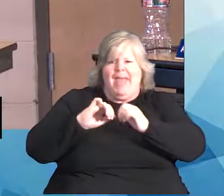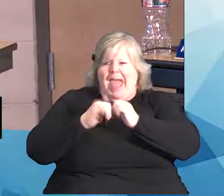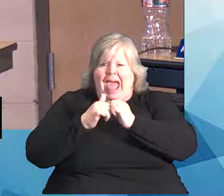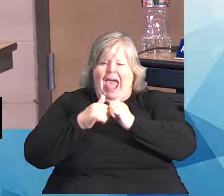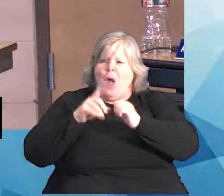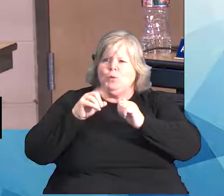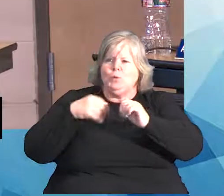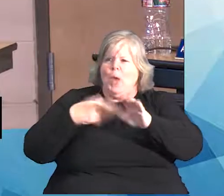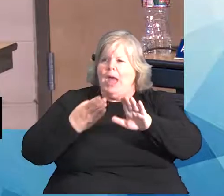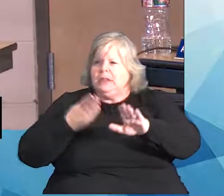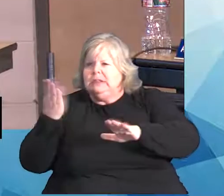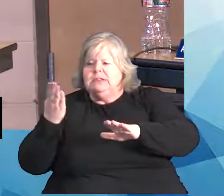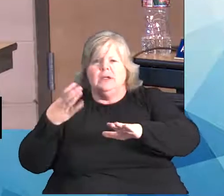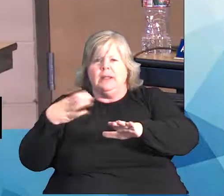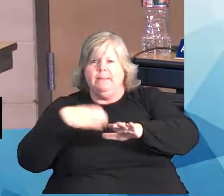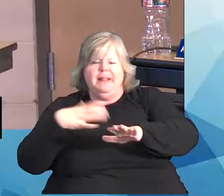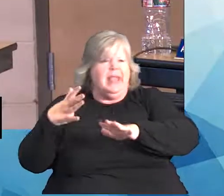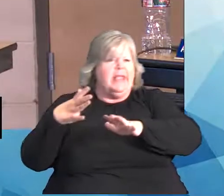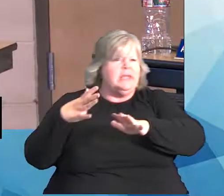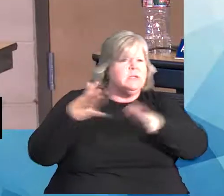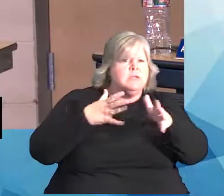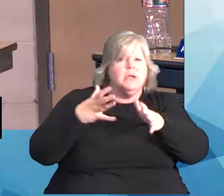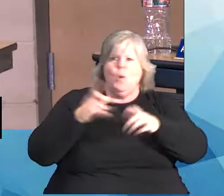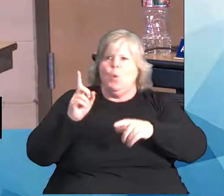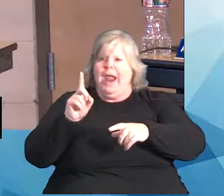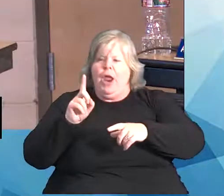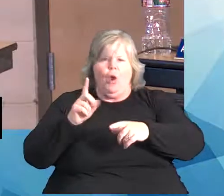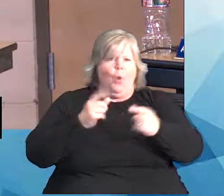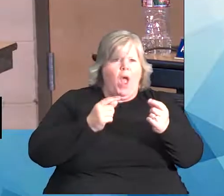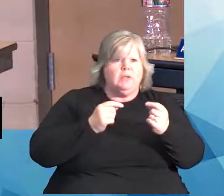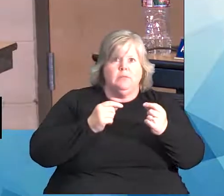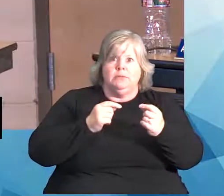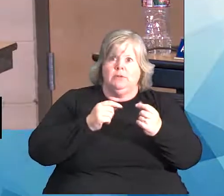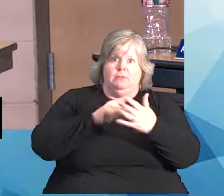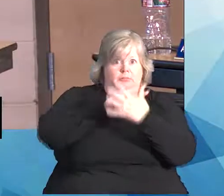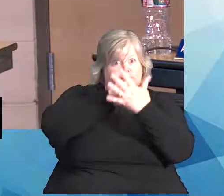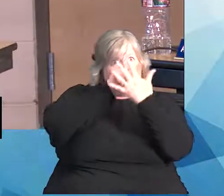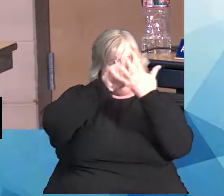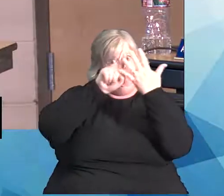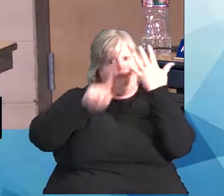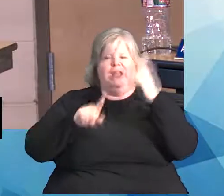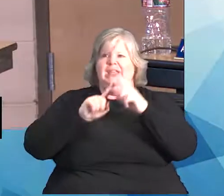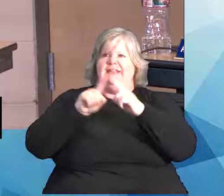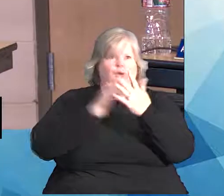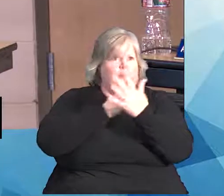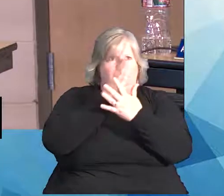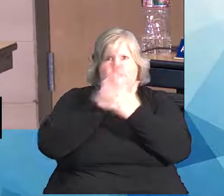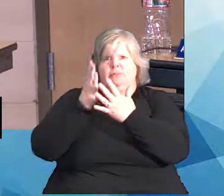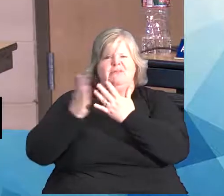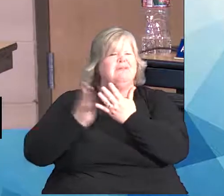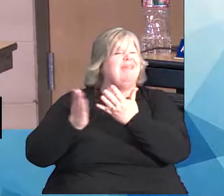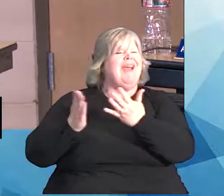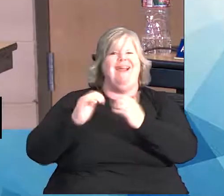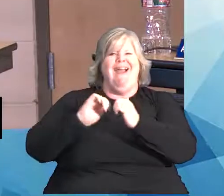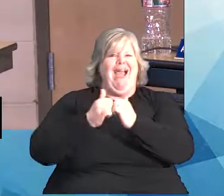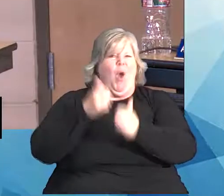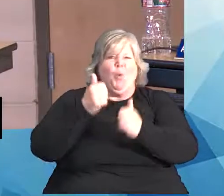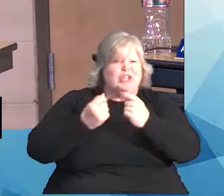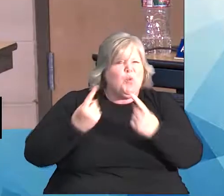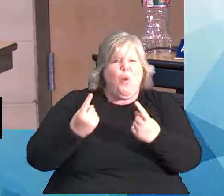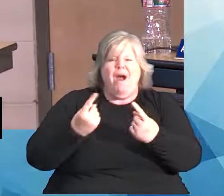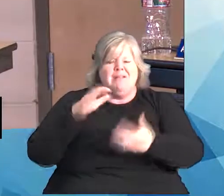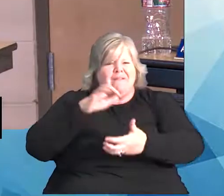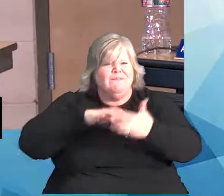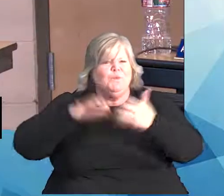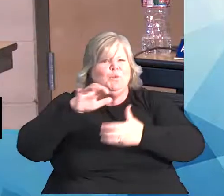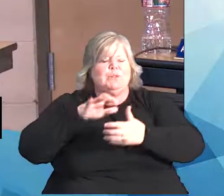their issue within one of those 9 or 10 different avenues. And sometimes depending